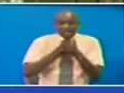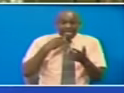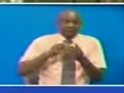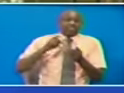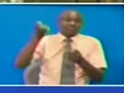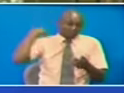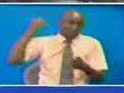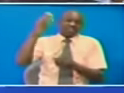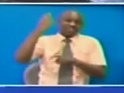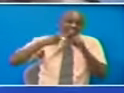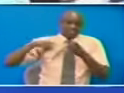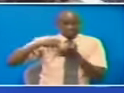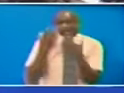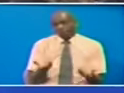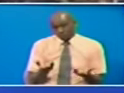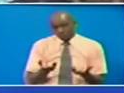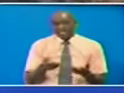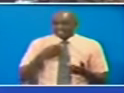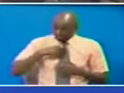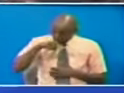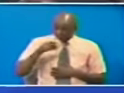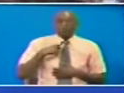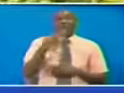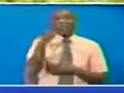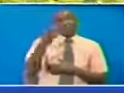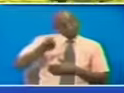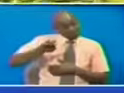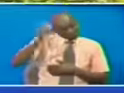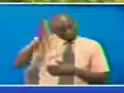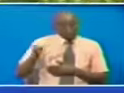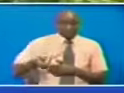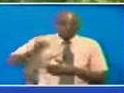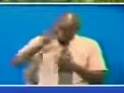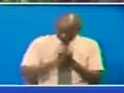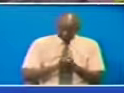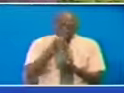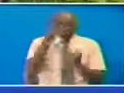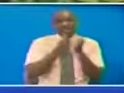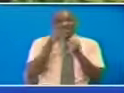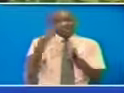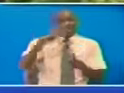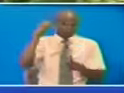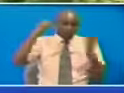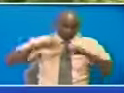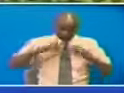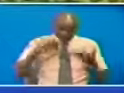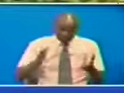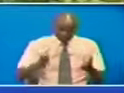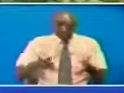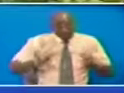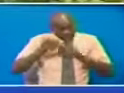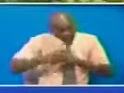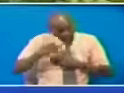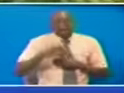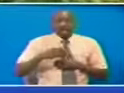to us for the last 3 years. The CBA for a 300% pay increase was signed in June 2013. With no way forward from Afia